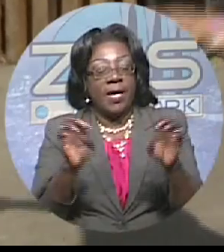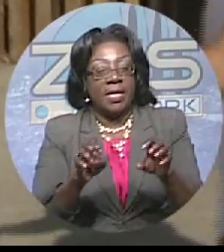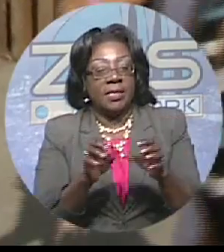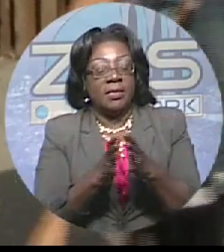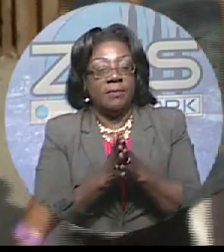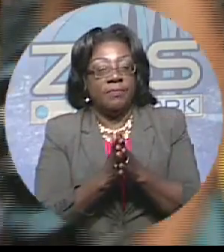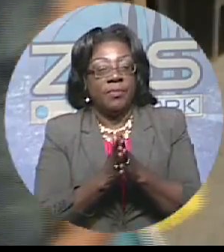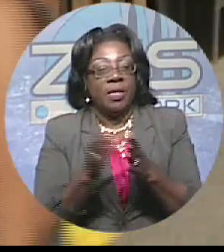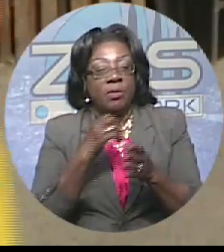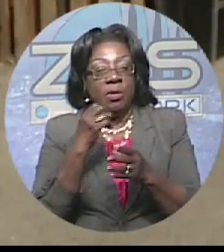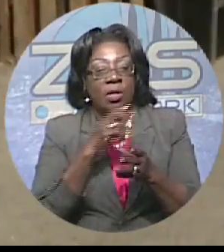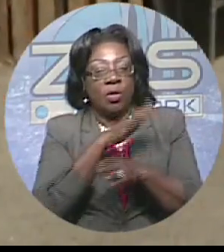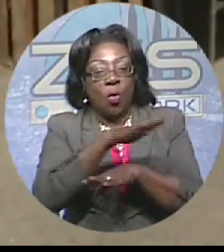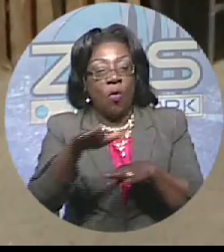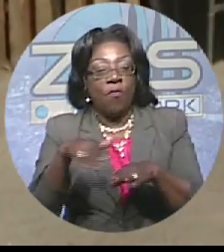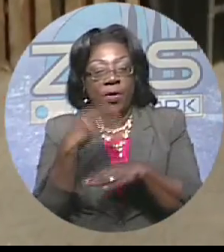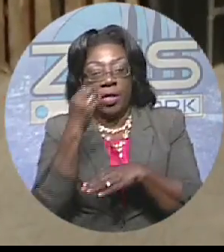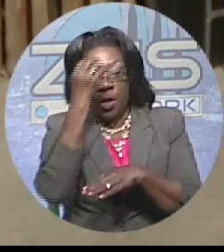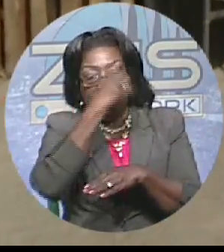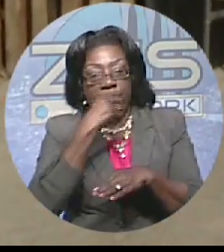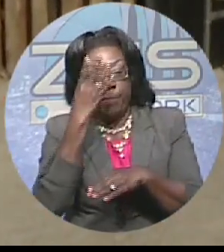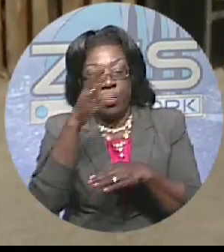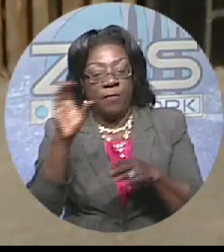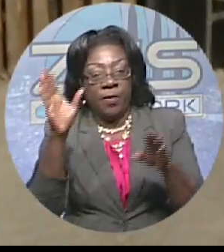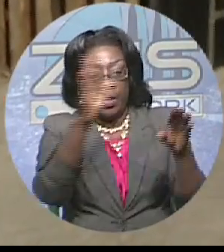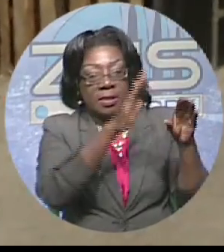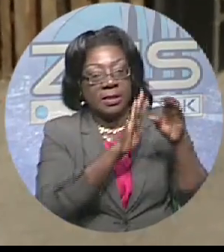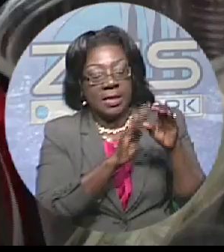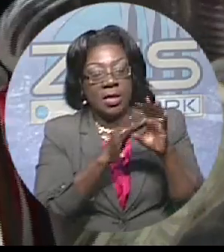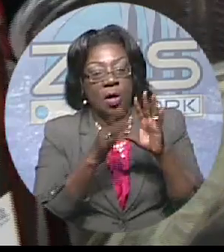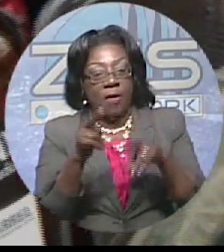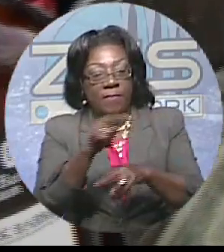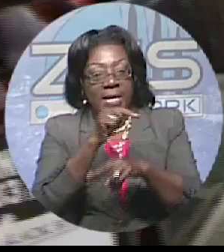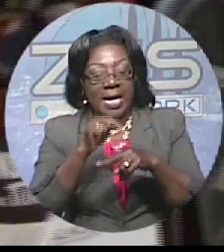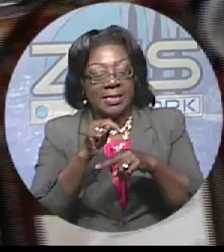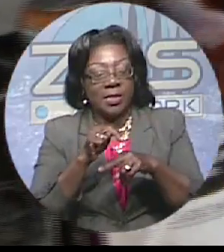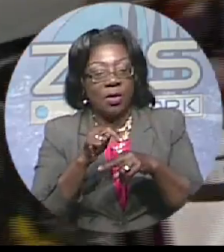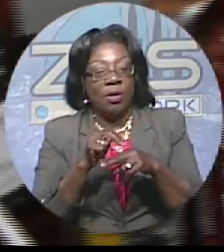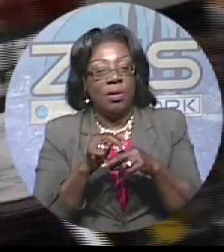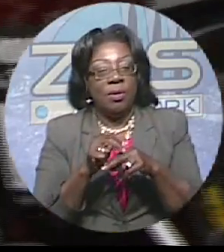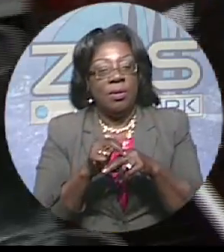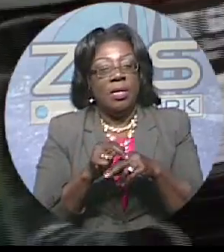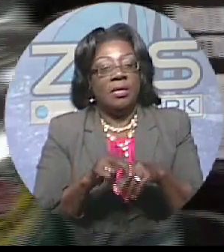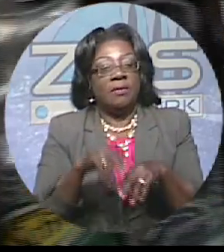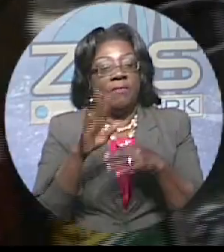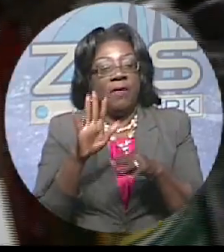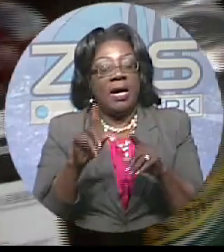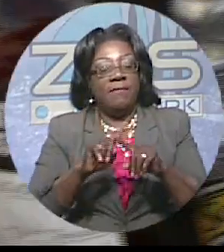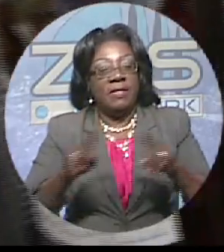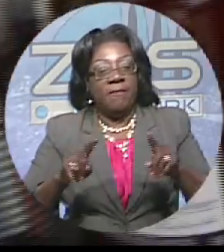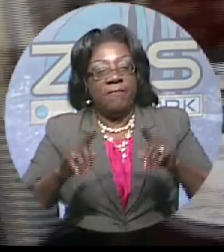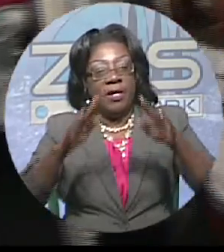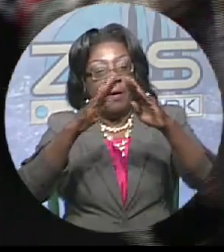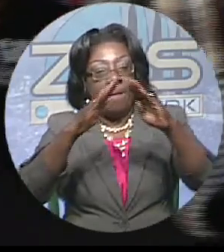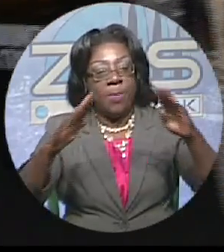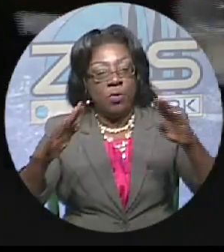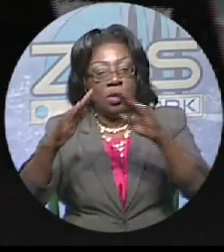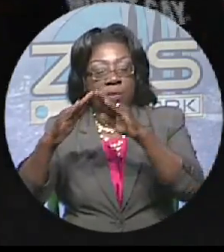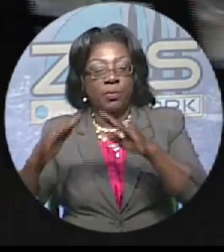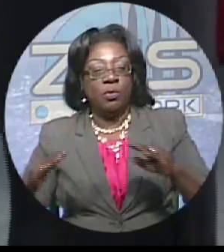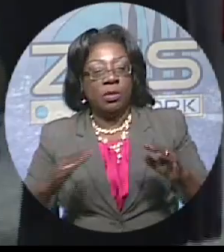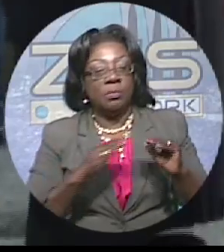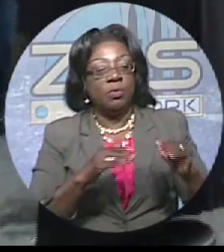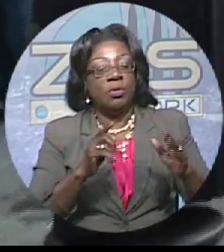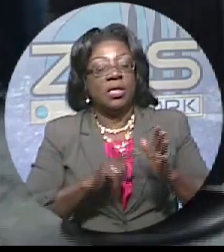over our beautiful city of Nassau, is being covered with our fun and different palette booths